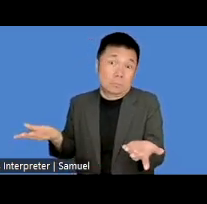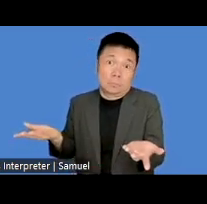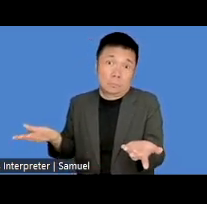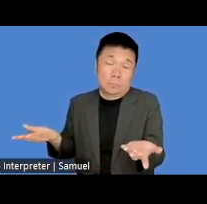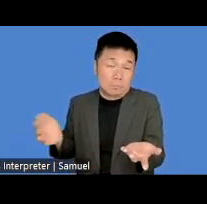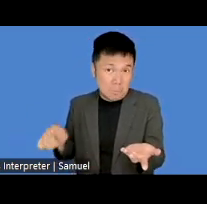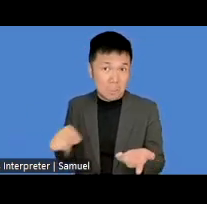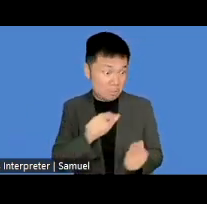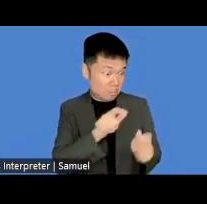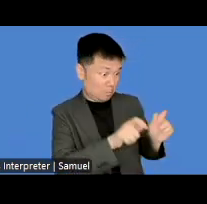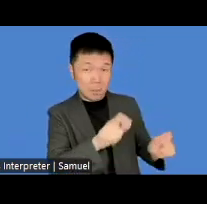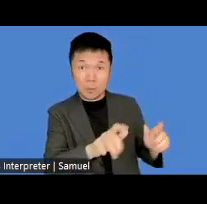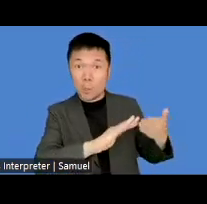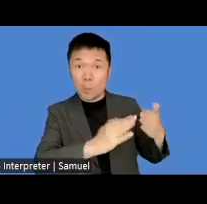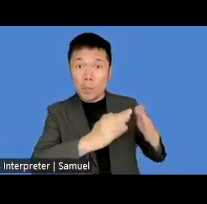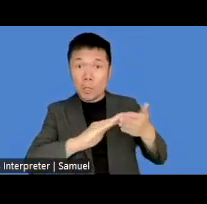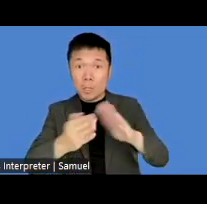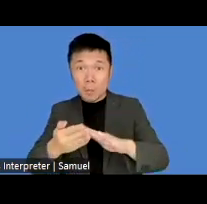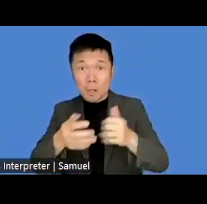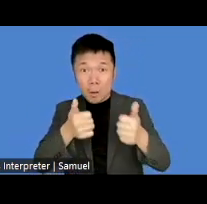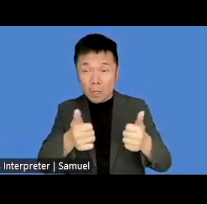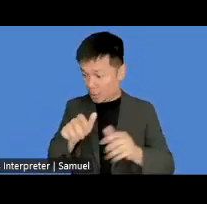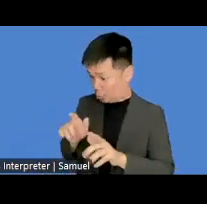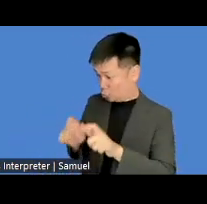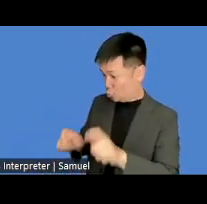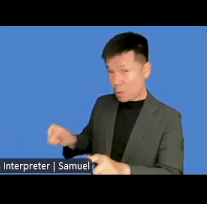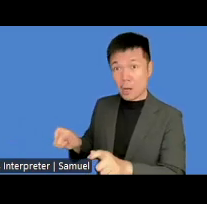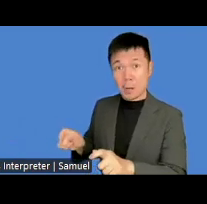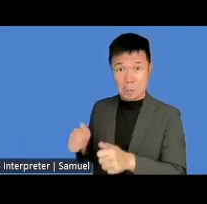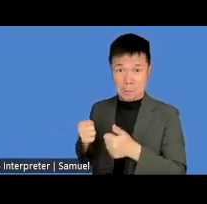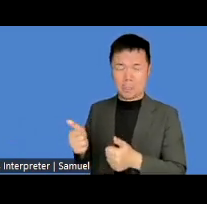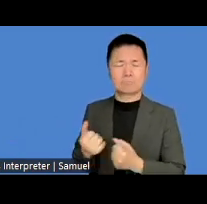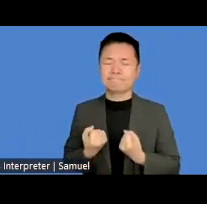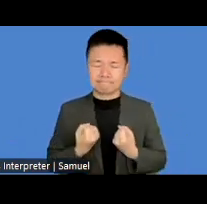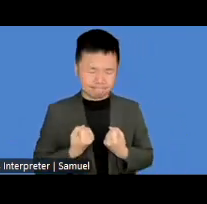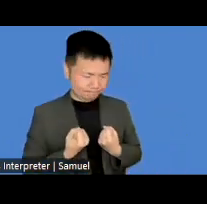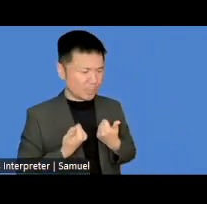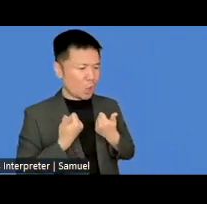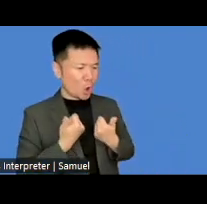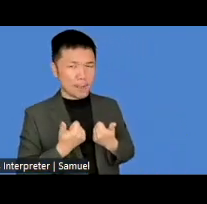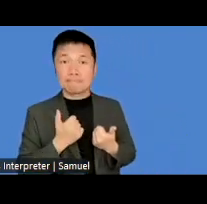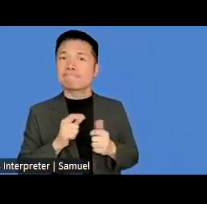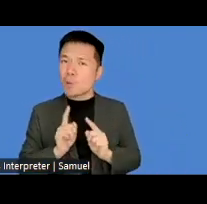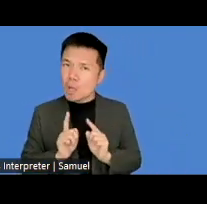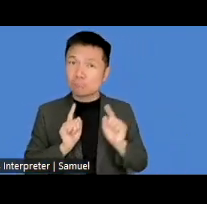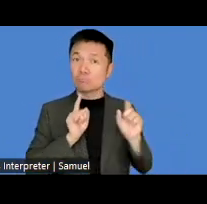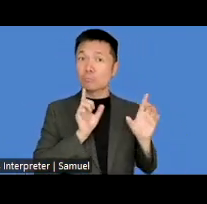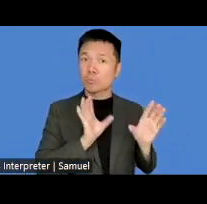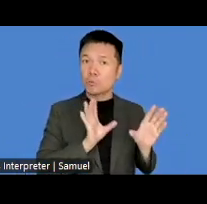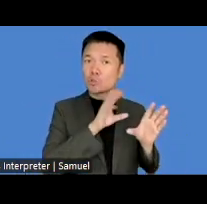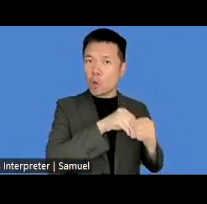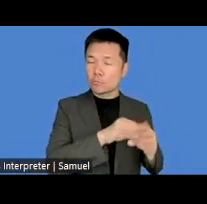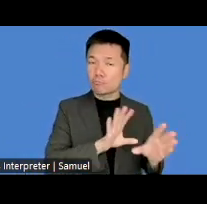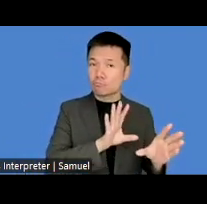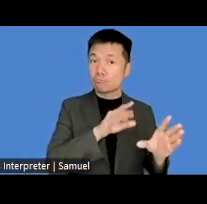preparedness for a change of environment, considering their past, traumatic experiences which led them to move to the shelters in